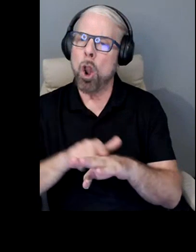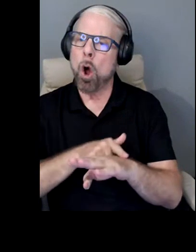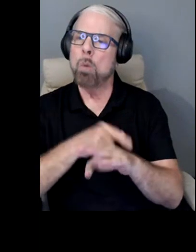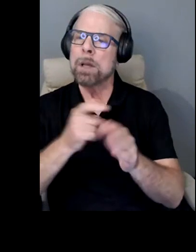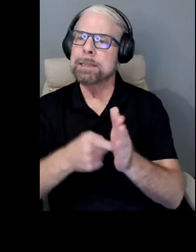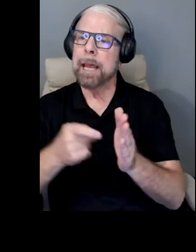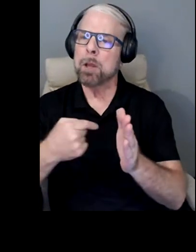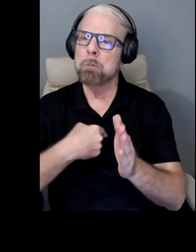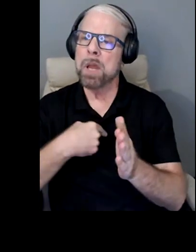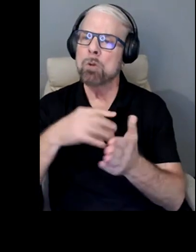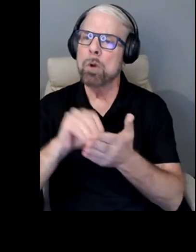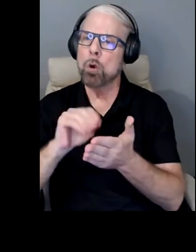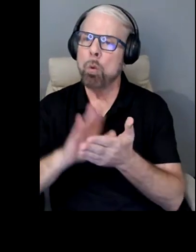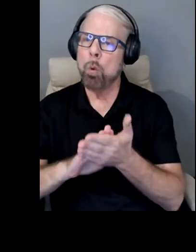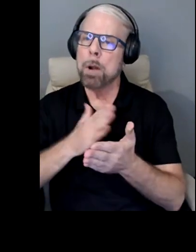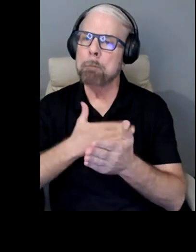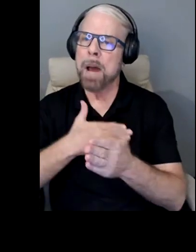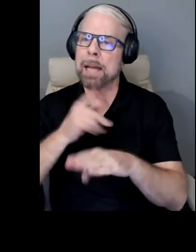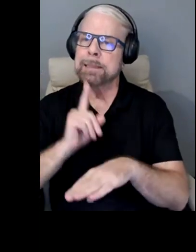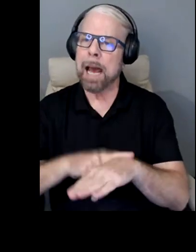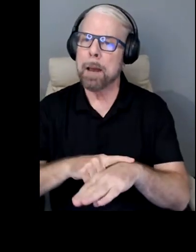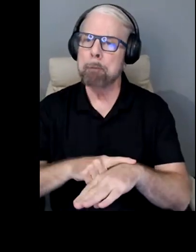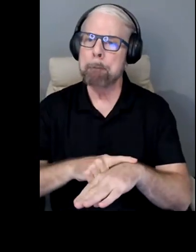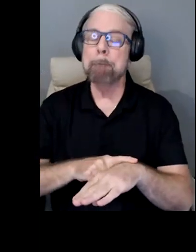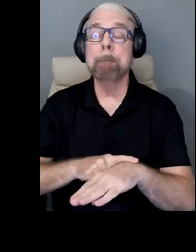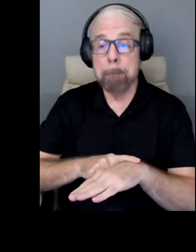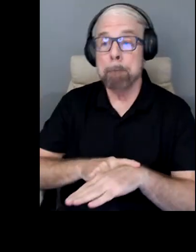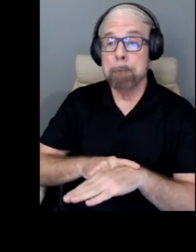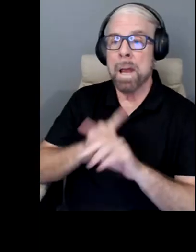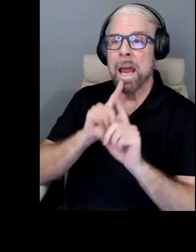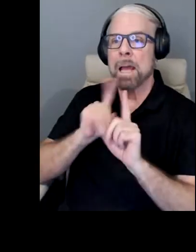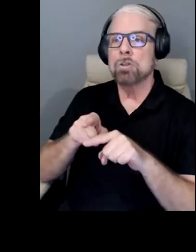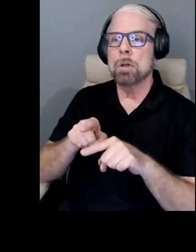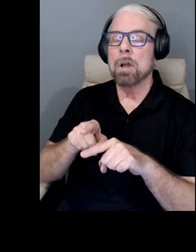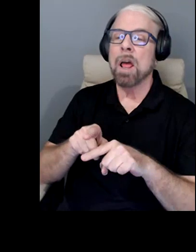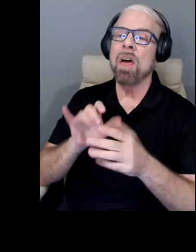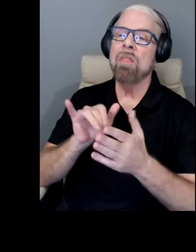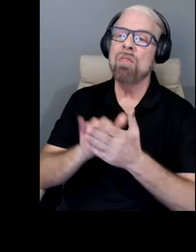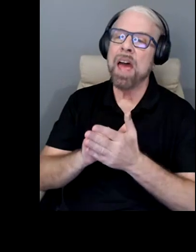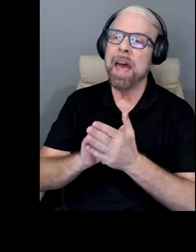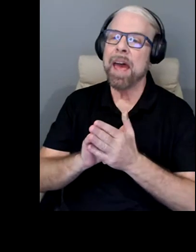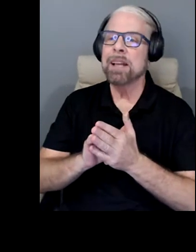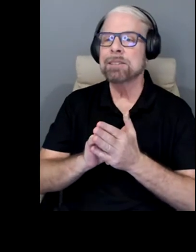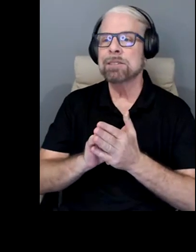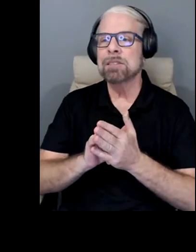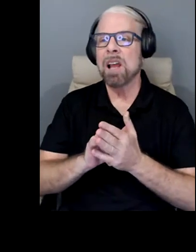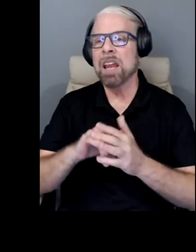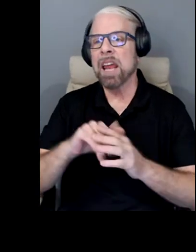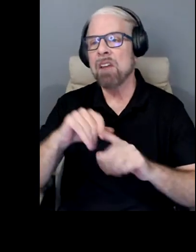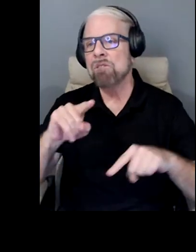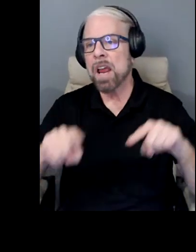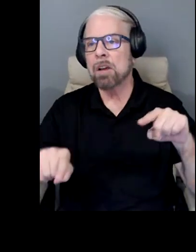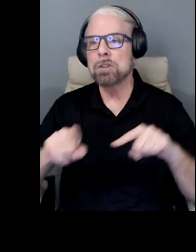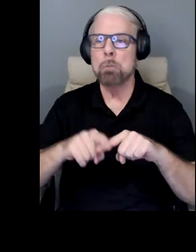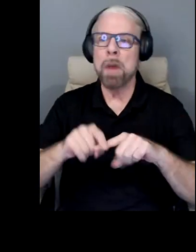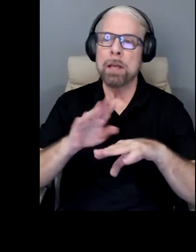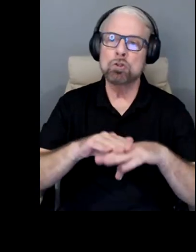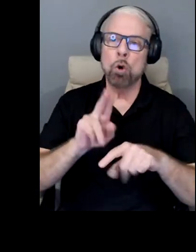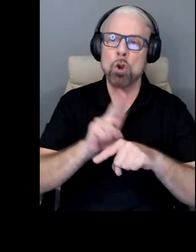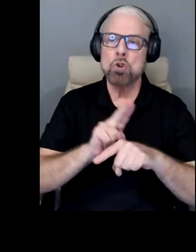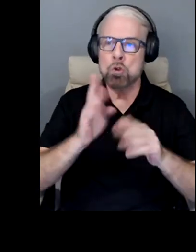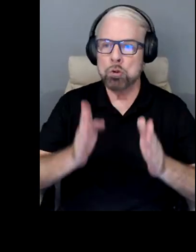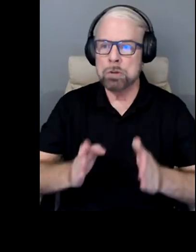to record my time? So that can vary by user and by participant.